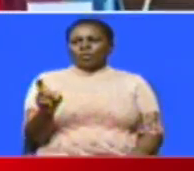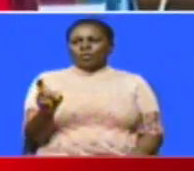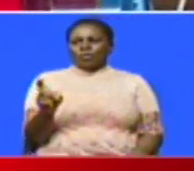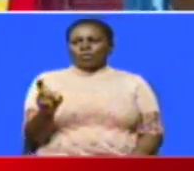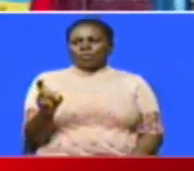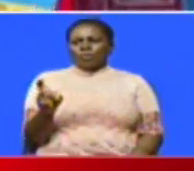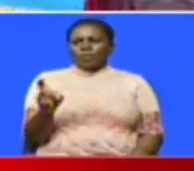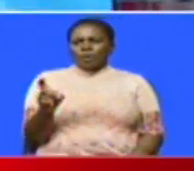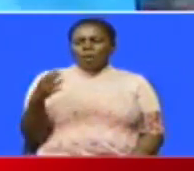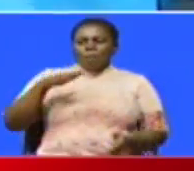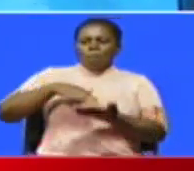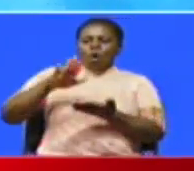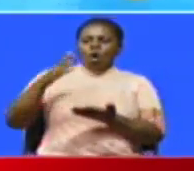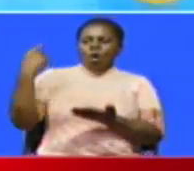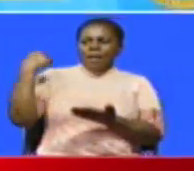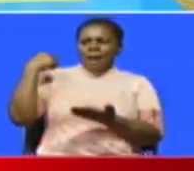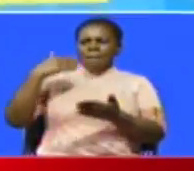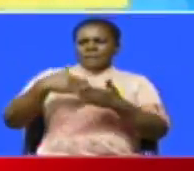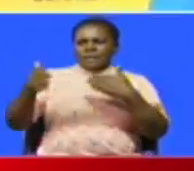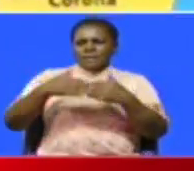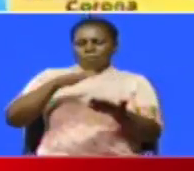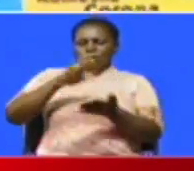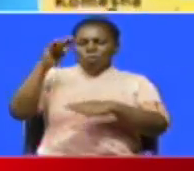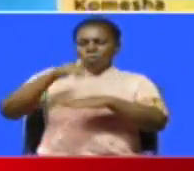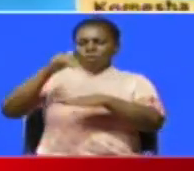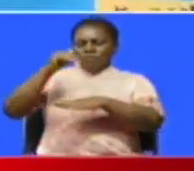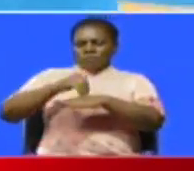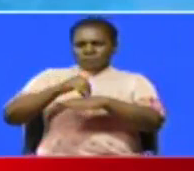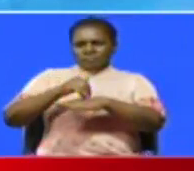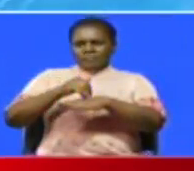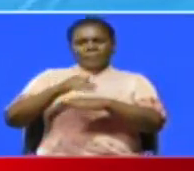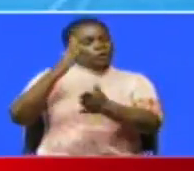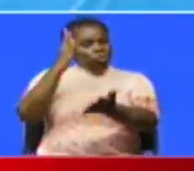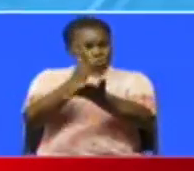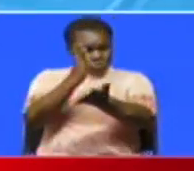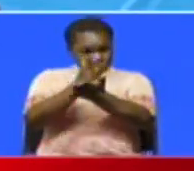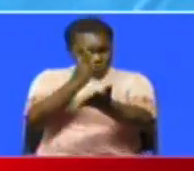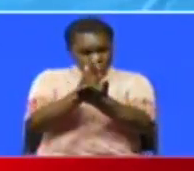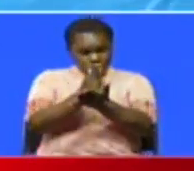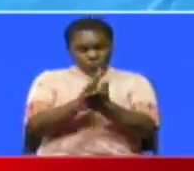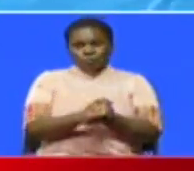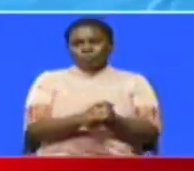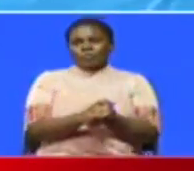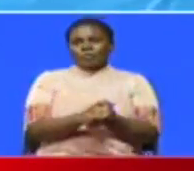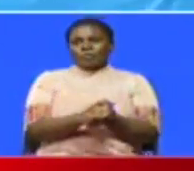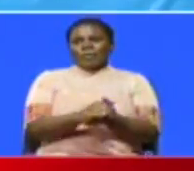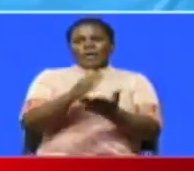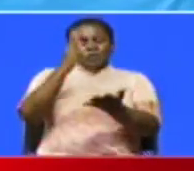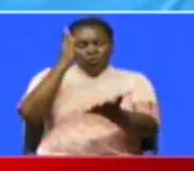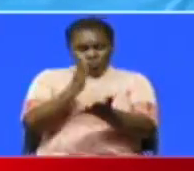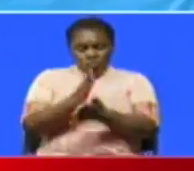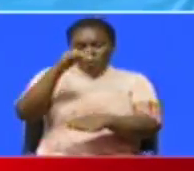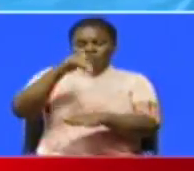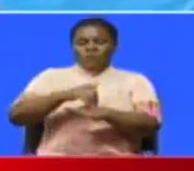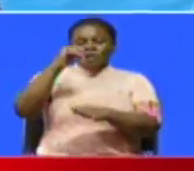is a sign of more and more infections. That is actually what it is. It is actually more